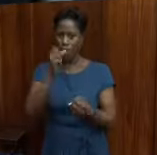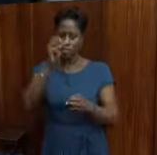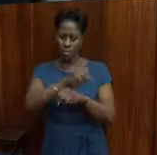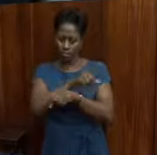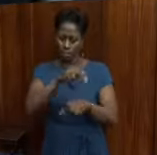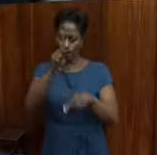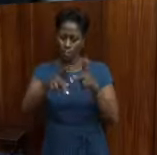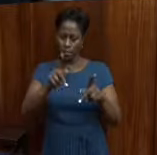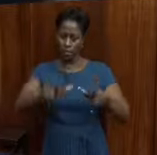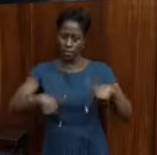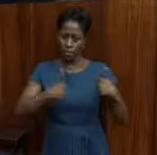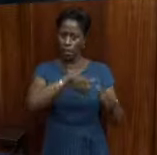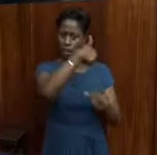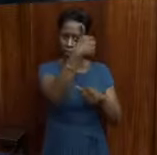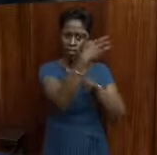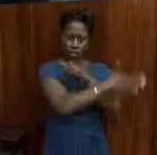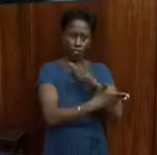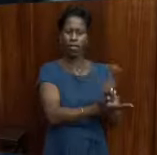their contribution.